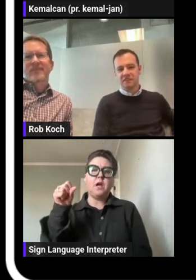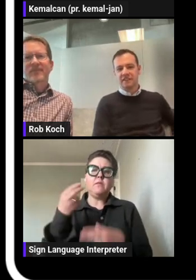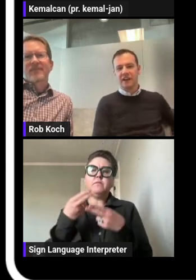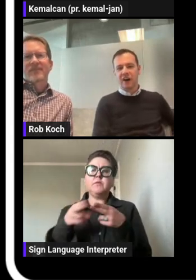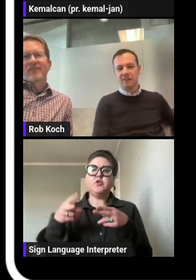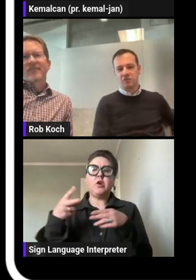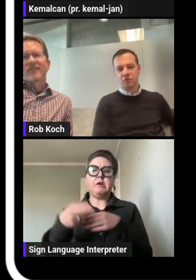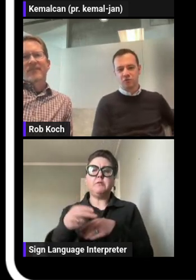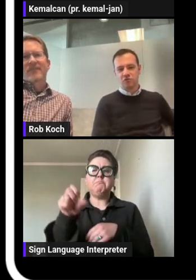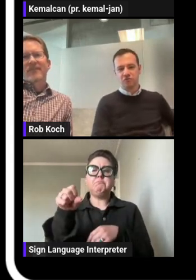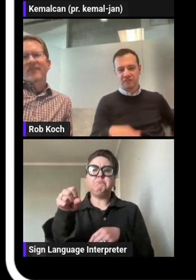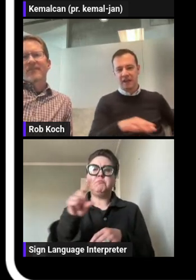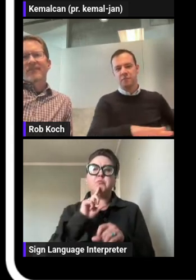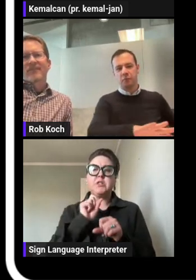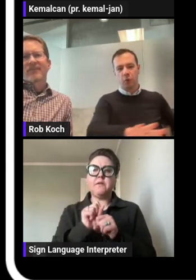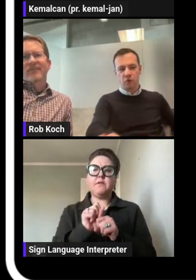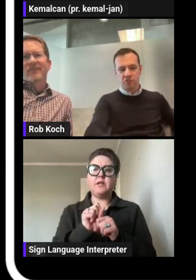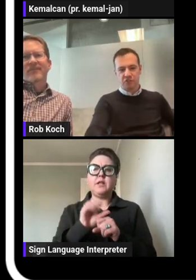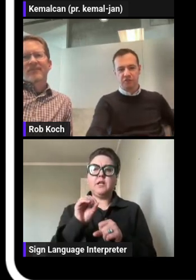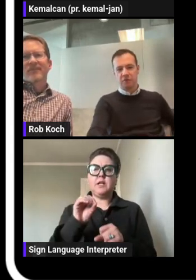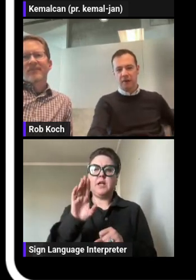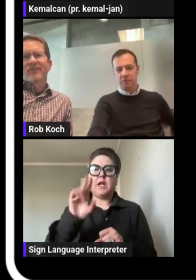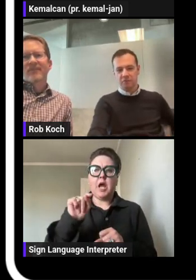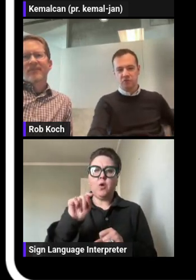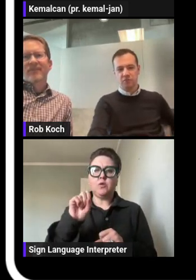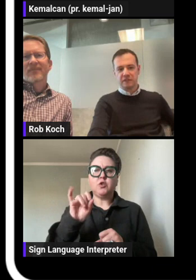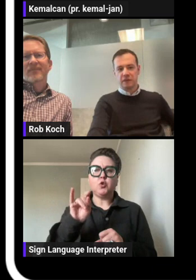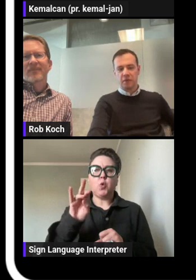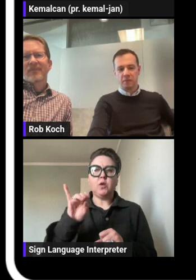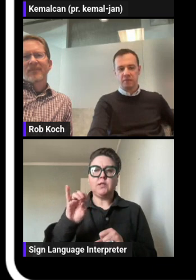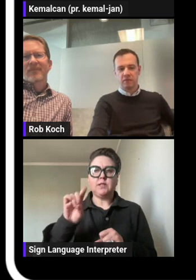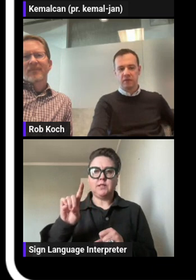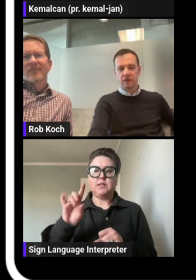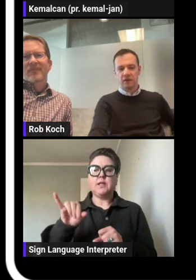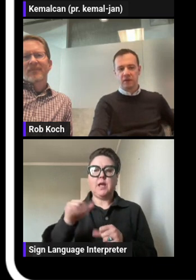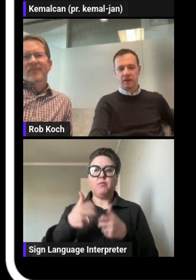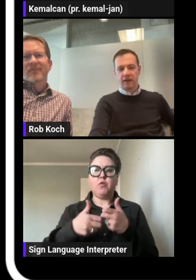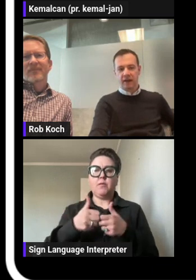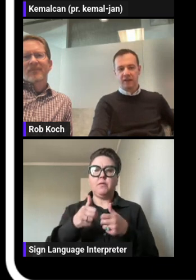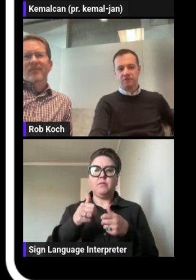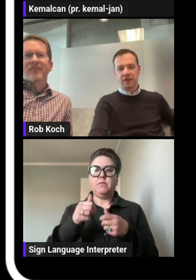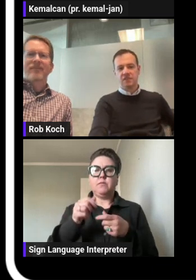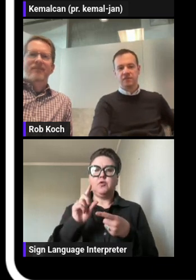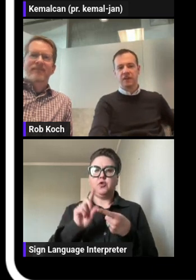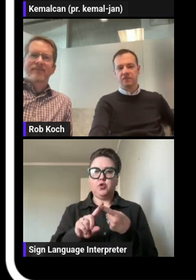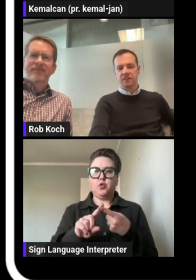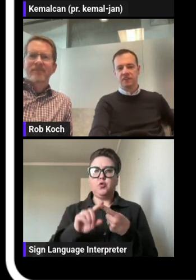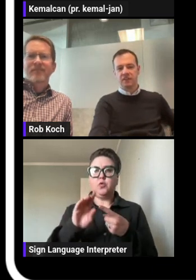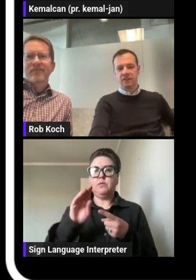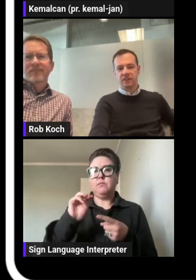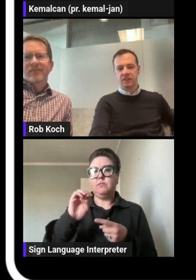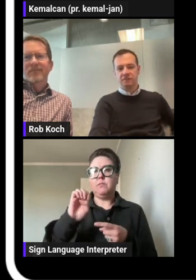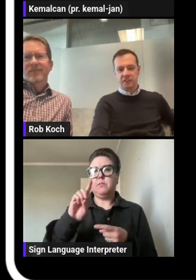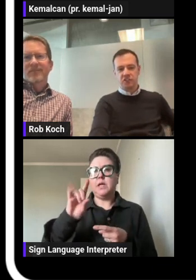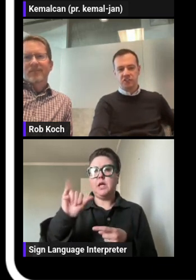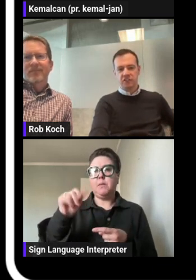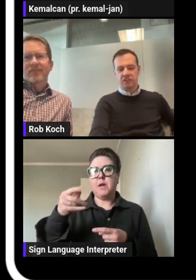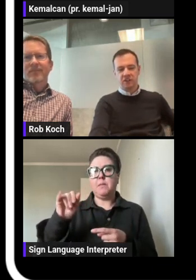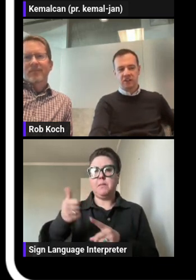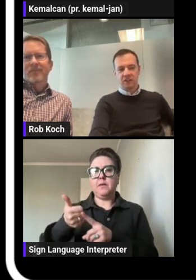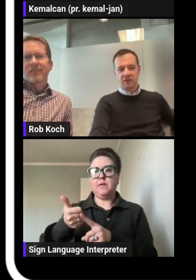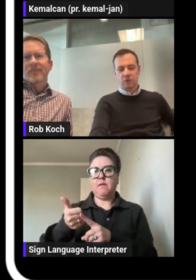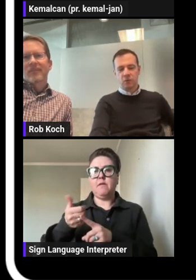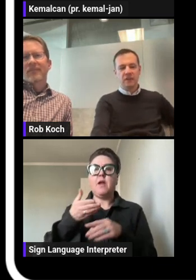We definitely outsourced that portion of the problem to MediaPipe. And once we have the